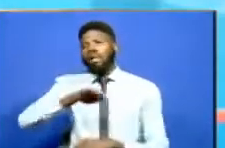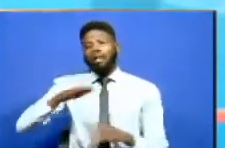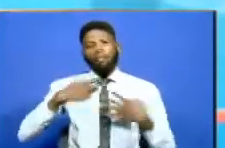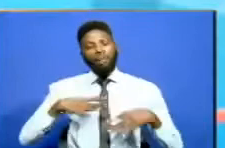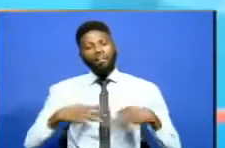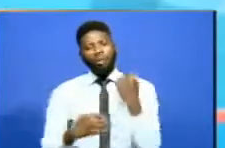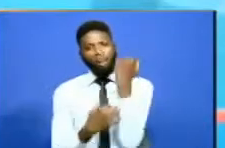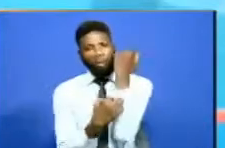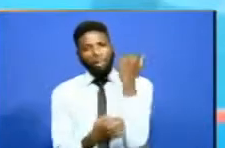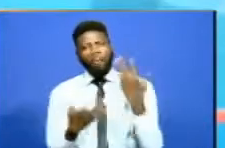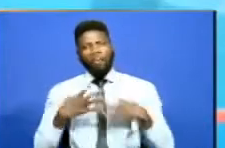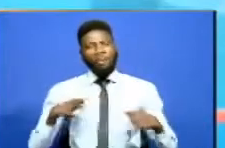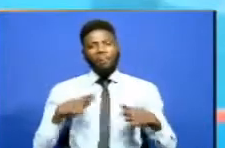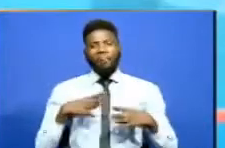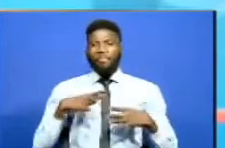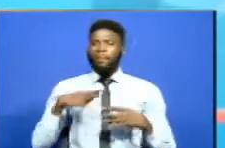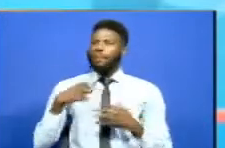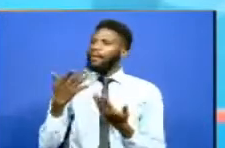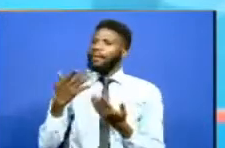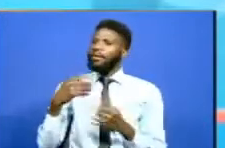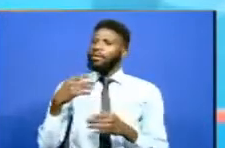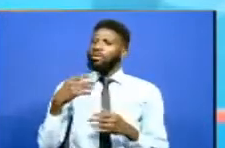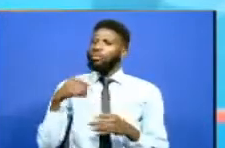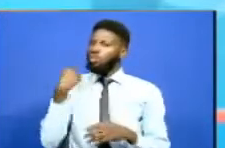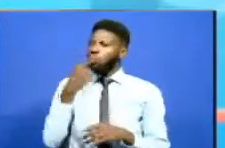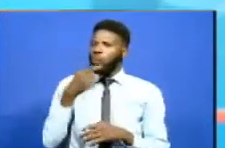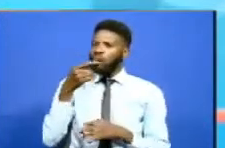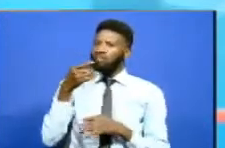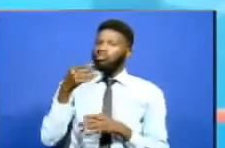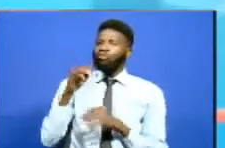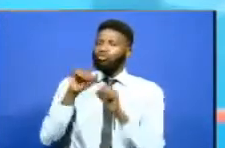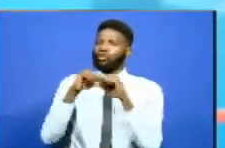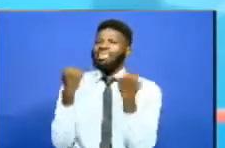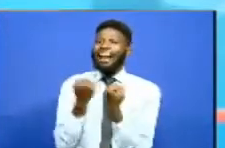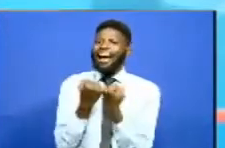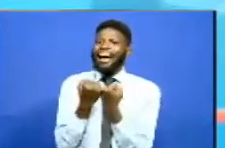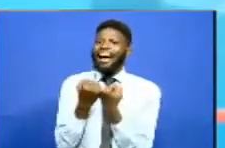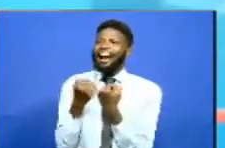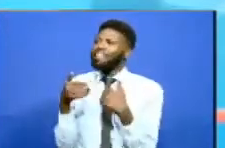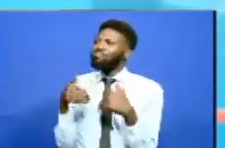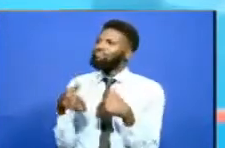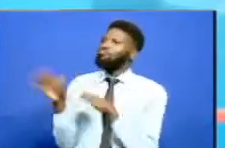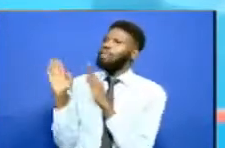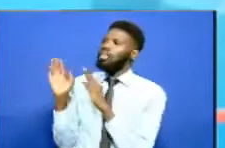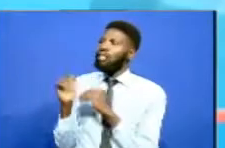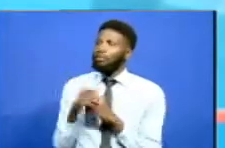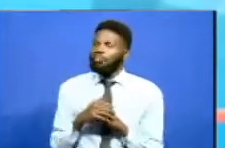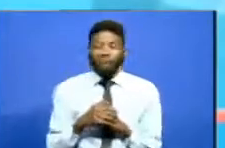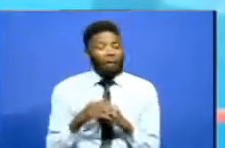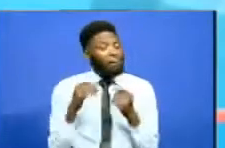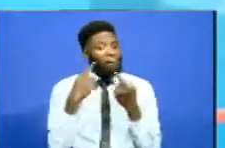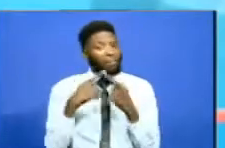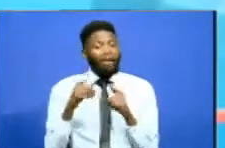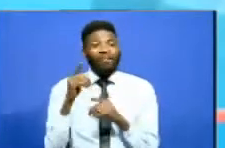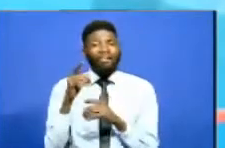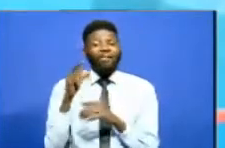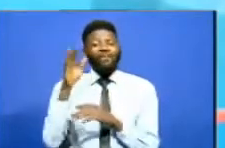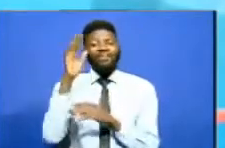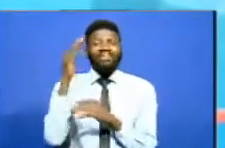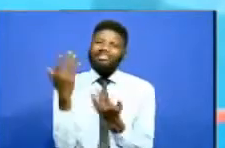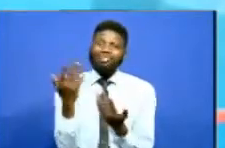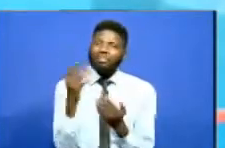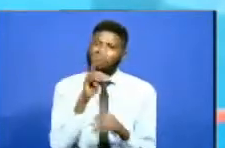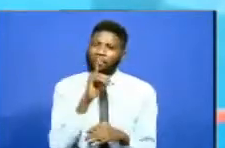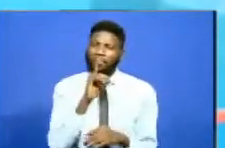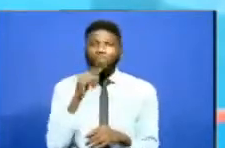neglected, especially of my society. And at some stage, God faced me and said, "But whom will I send? And the righteous